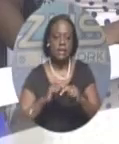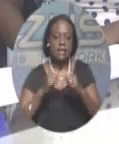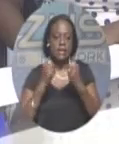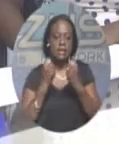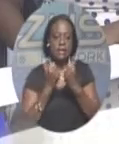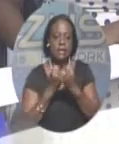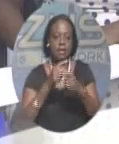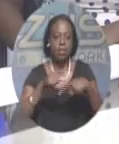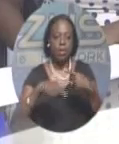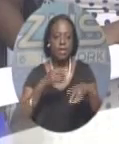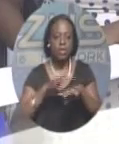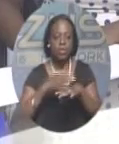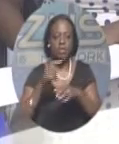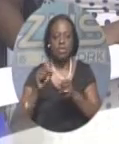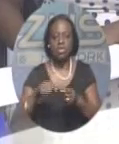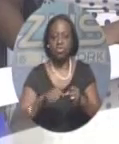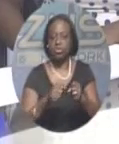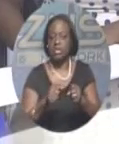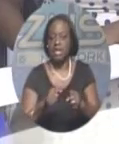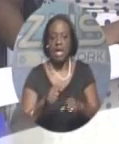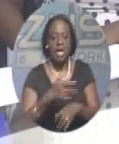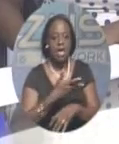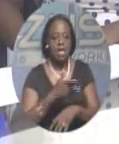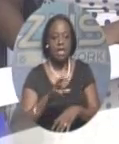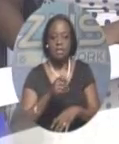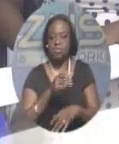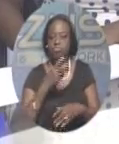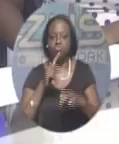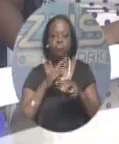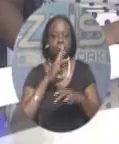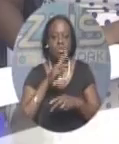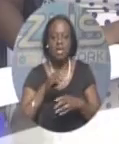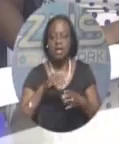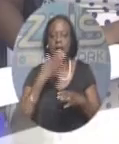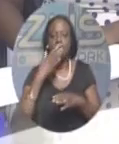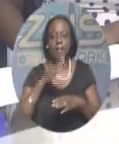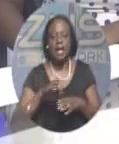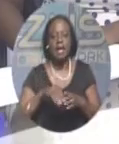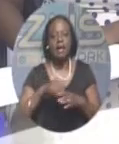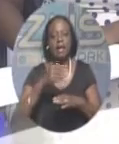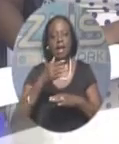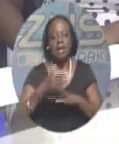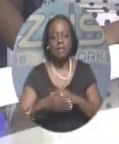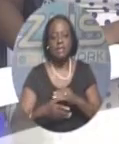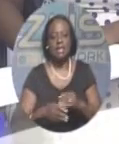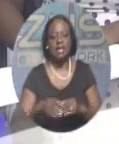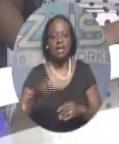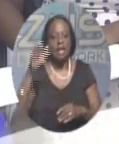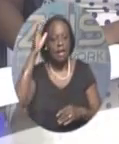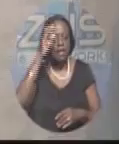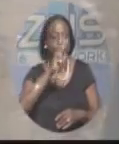there. Everywhere you go, you see the debris down. Clint Watson, though, went east and south to check out conditions.